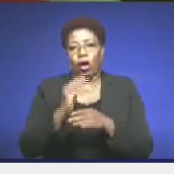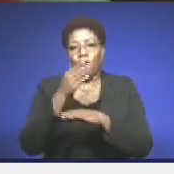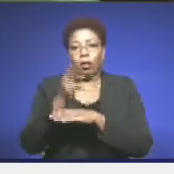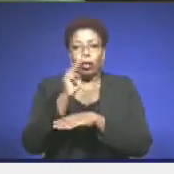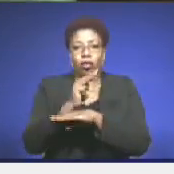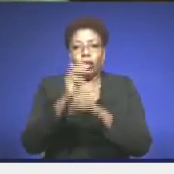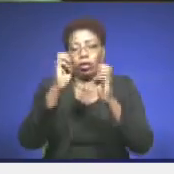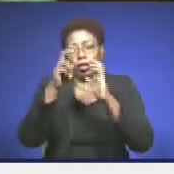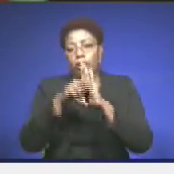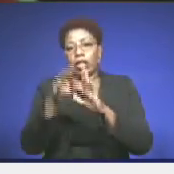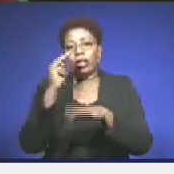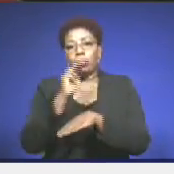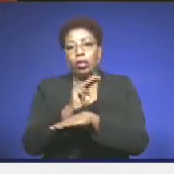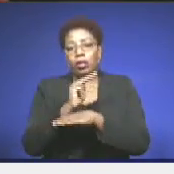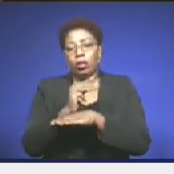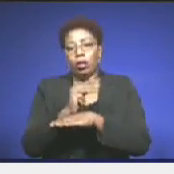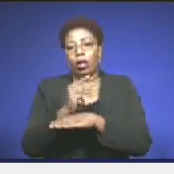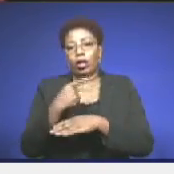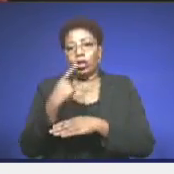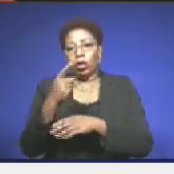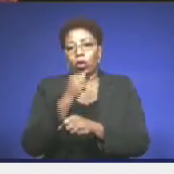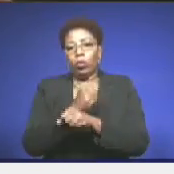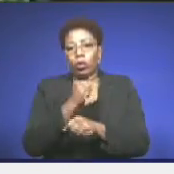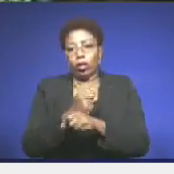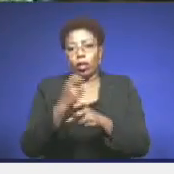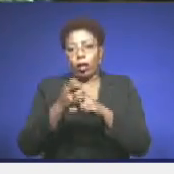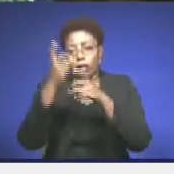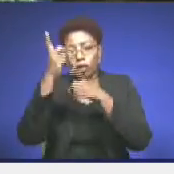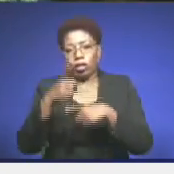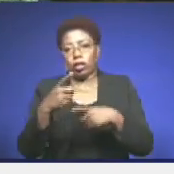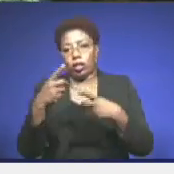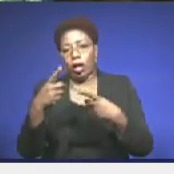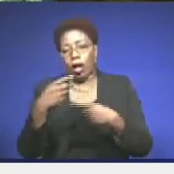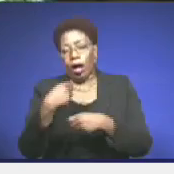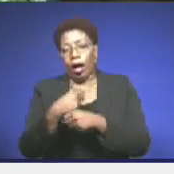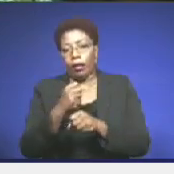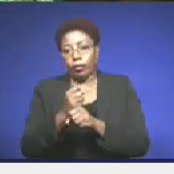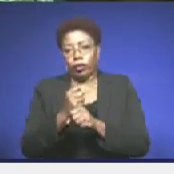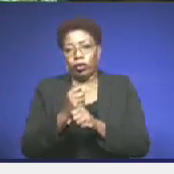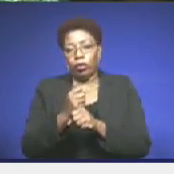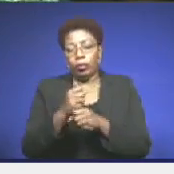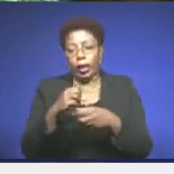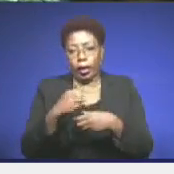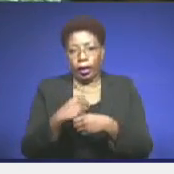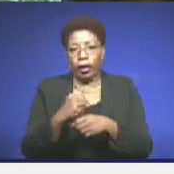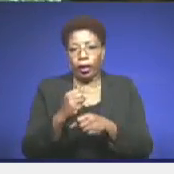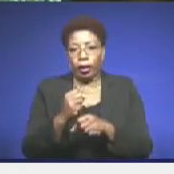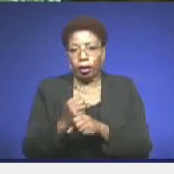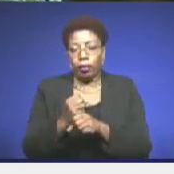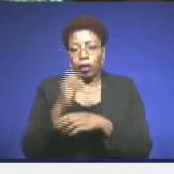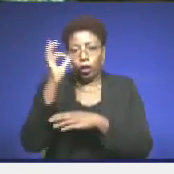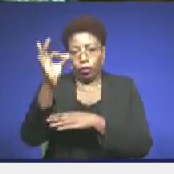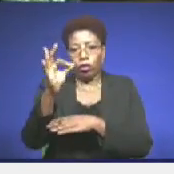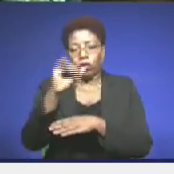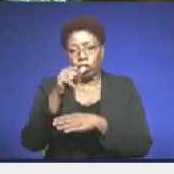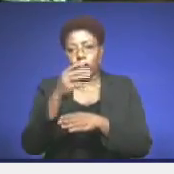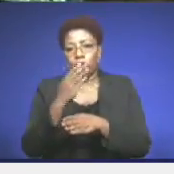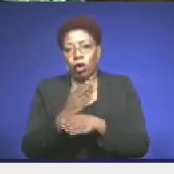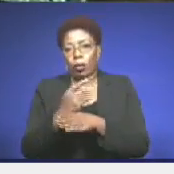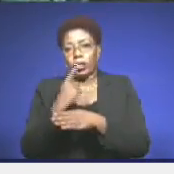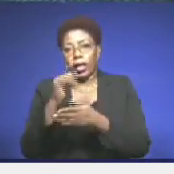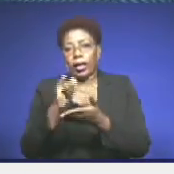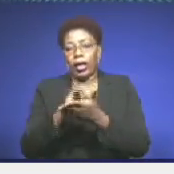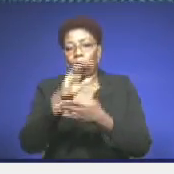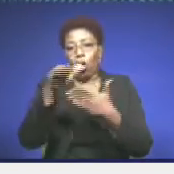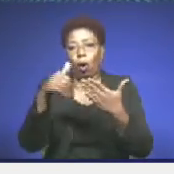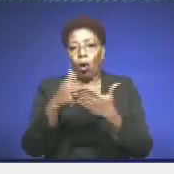and the minister. Officials told the workers that tough decisions have to be made on their future employment. And as Janaya Noel Ferguson tells us, they